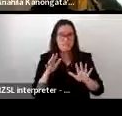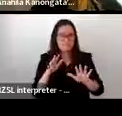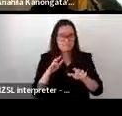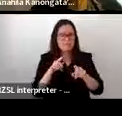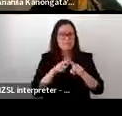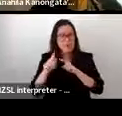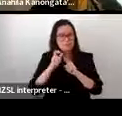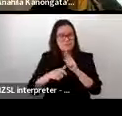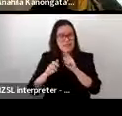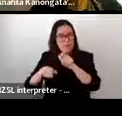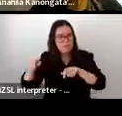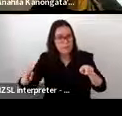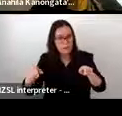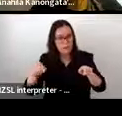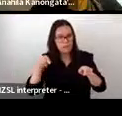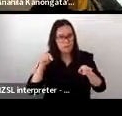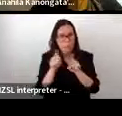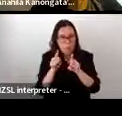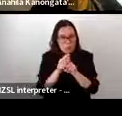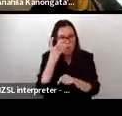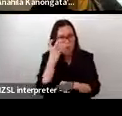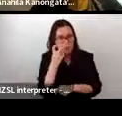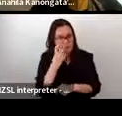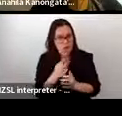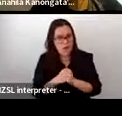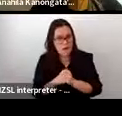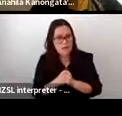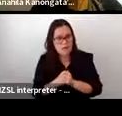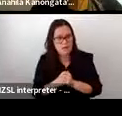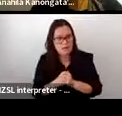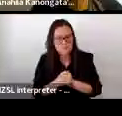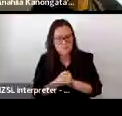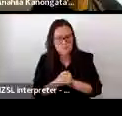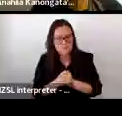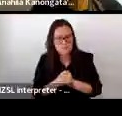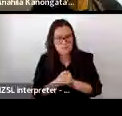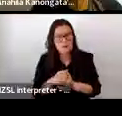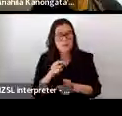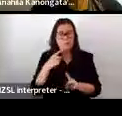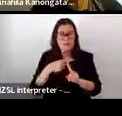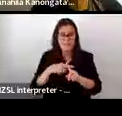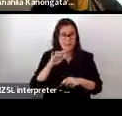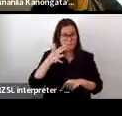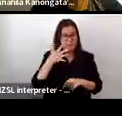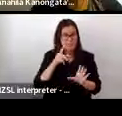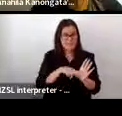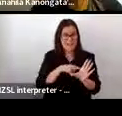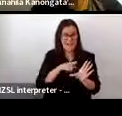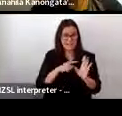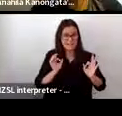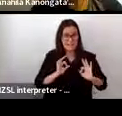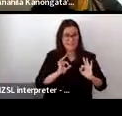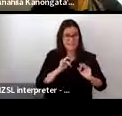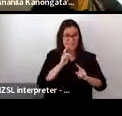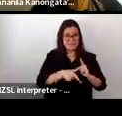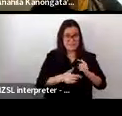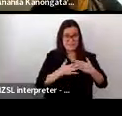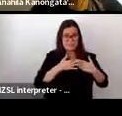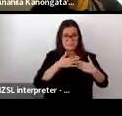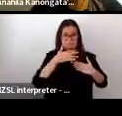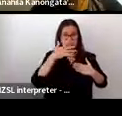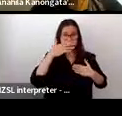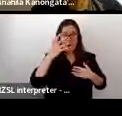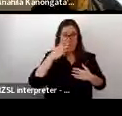single barrier facing people who had no disability in their earlier years, but who acquire a disability as they